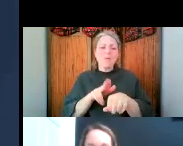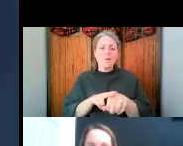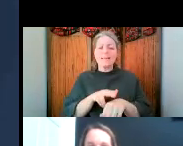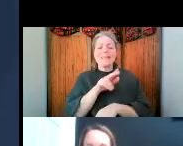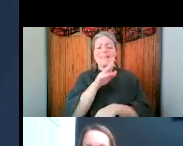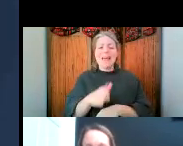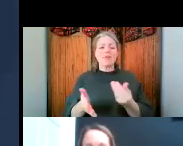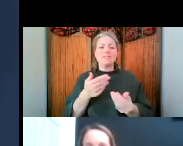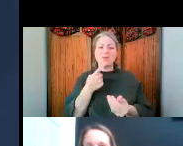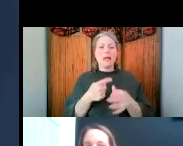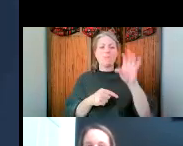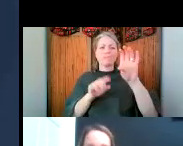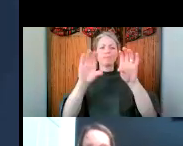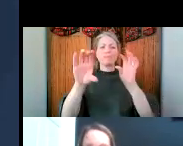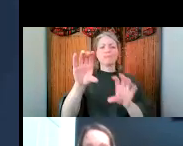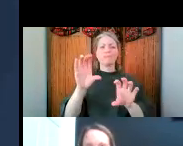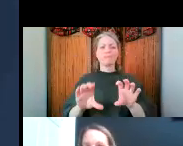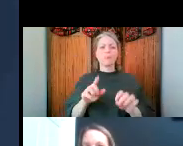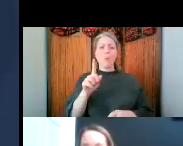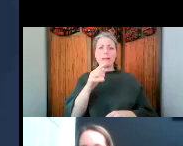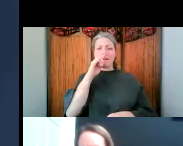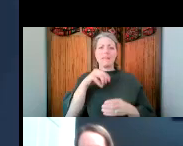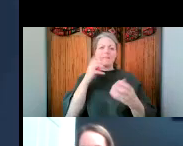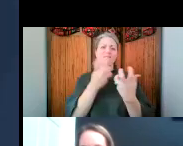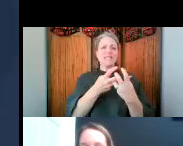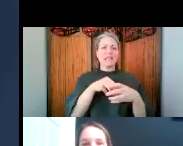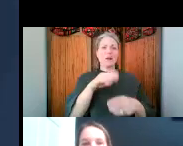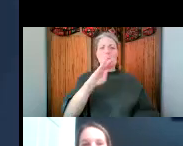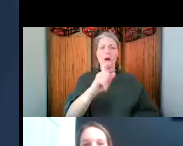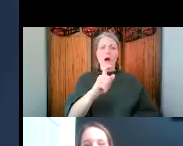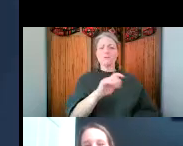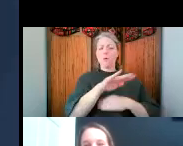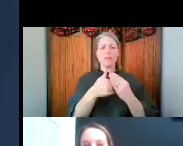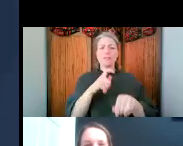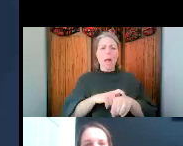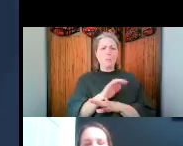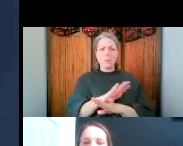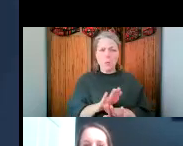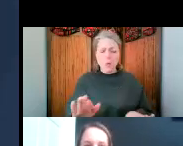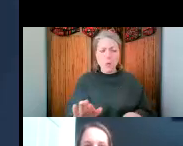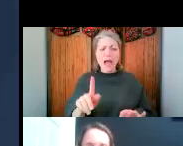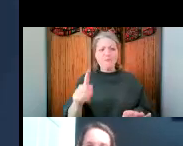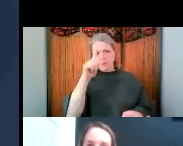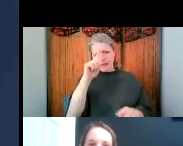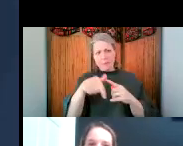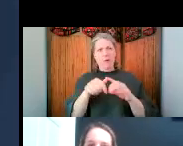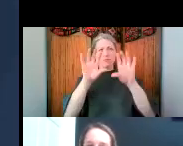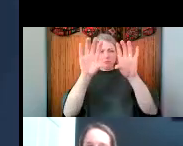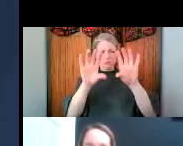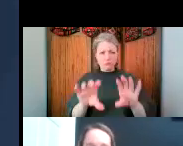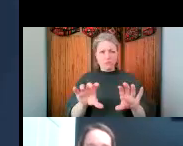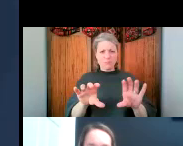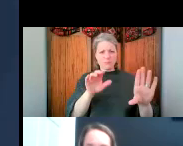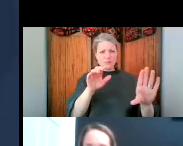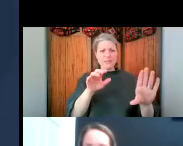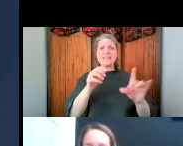to say that one kid fits in one of these categories all the time. So we have to think about this sense by sense and even situation